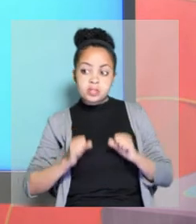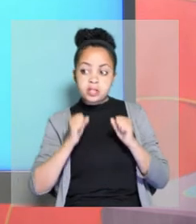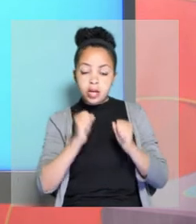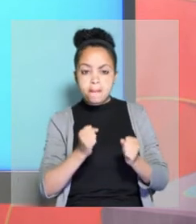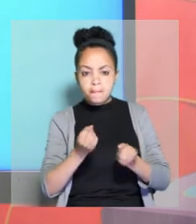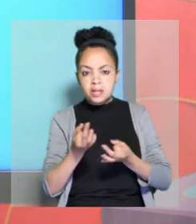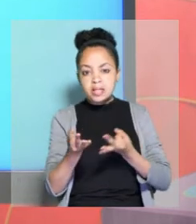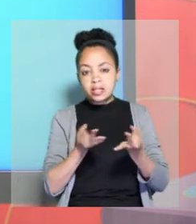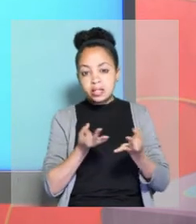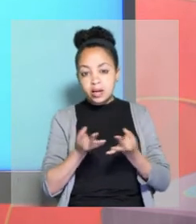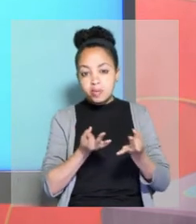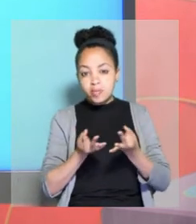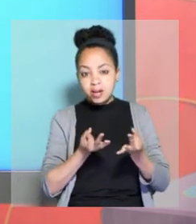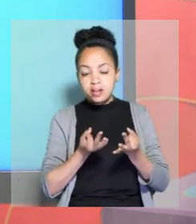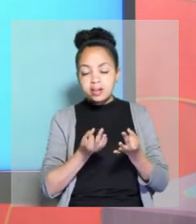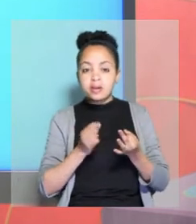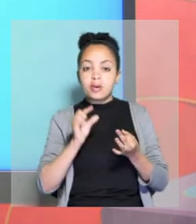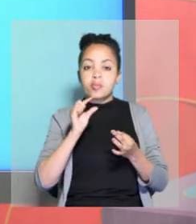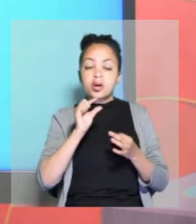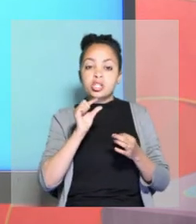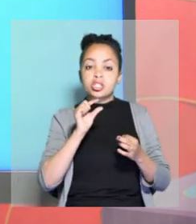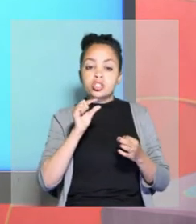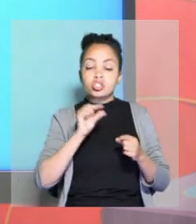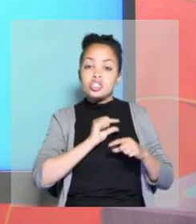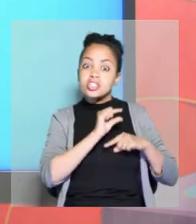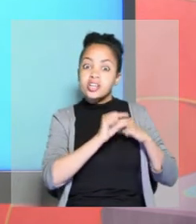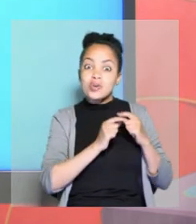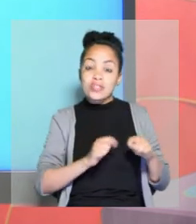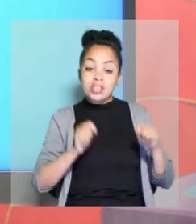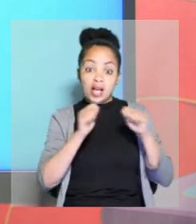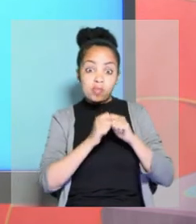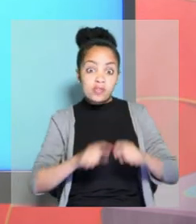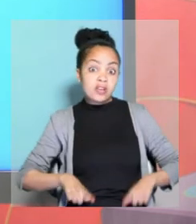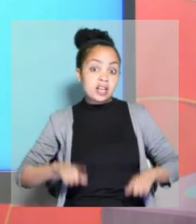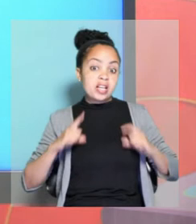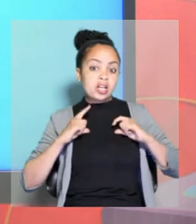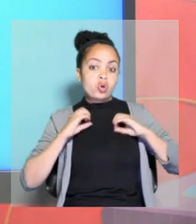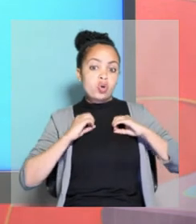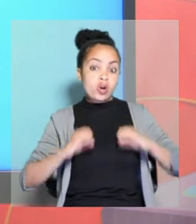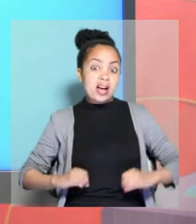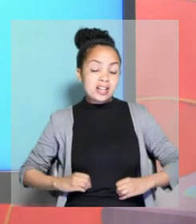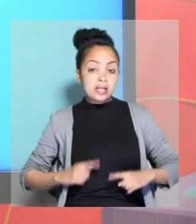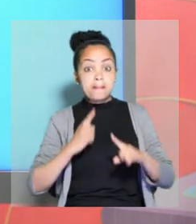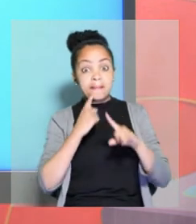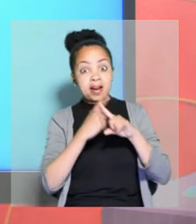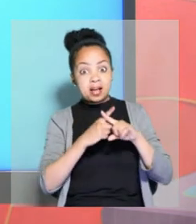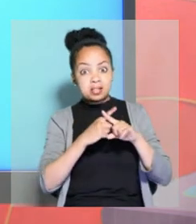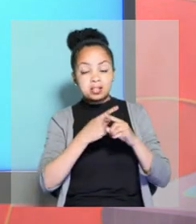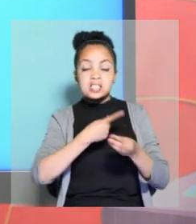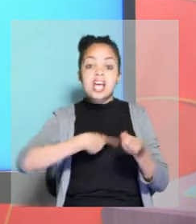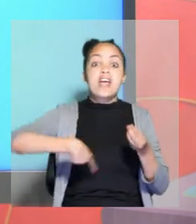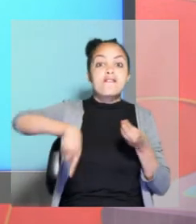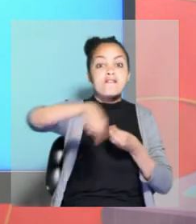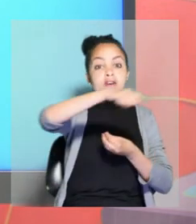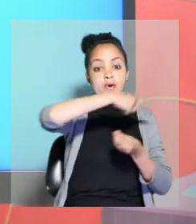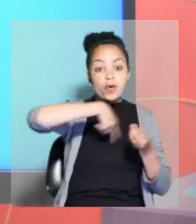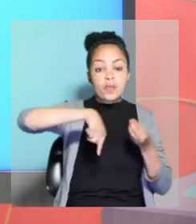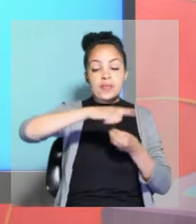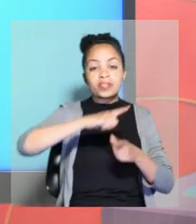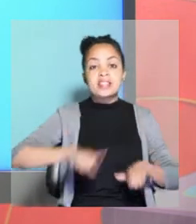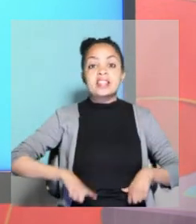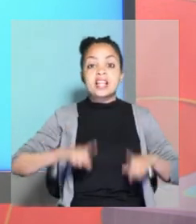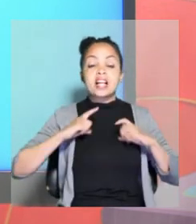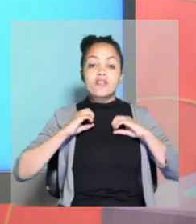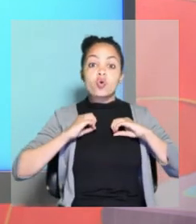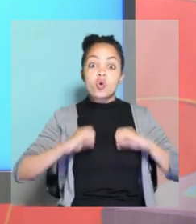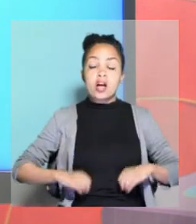be determined by genotypic makeup of a living organism plus the environment in which that living